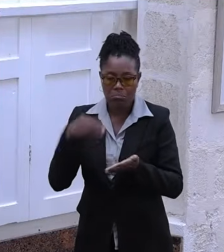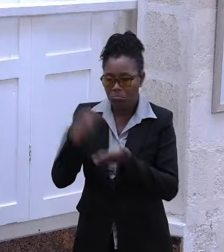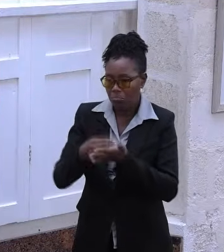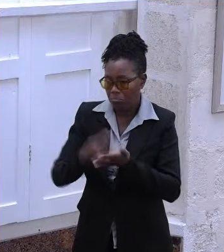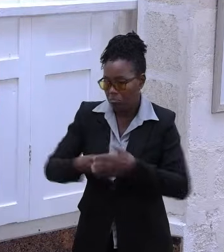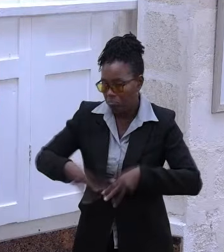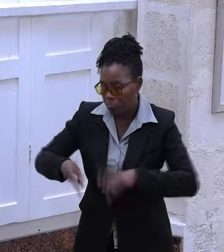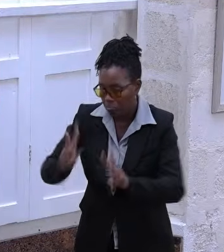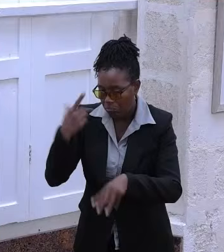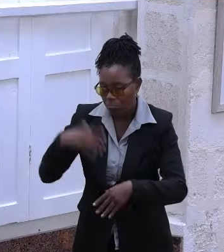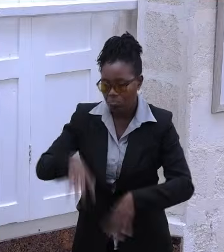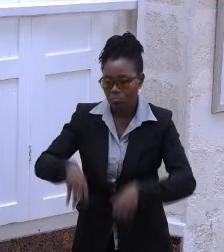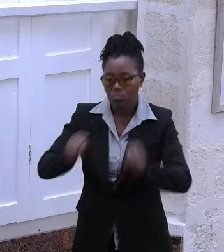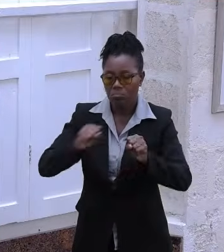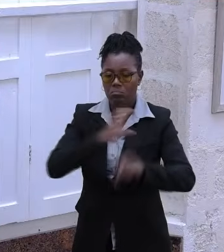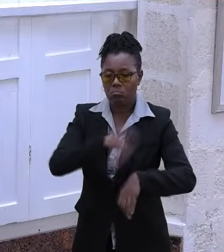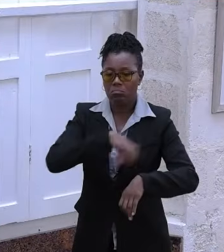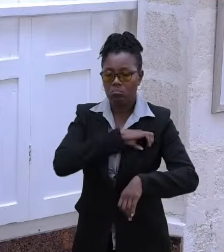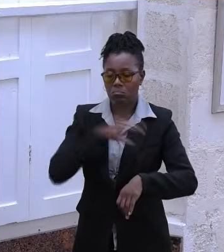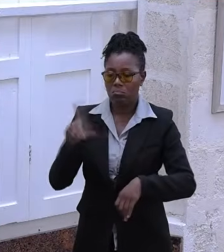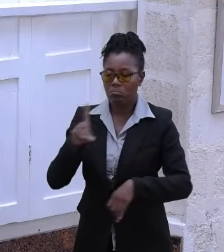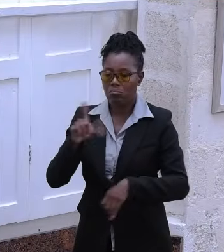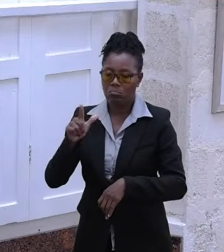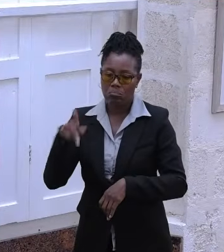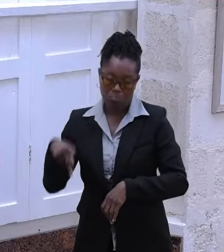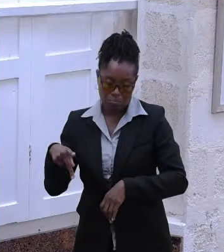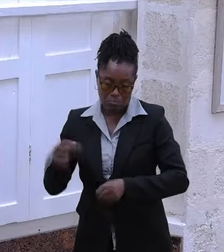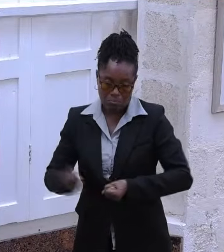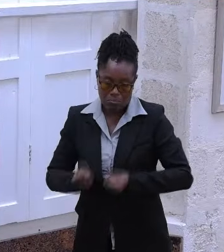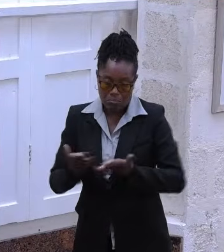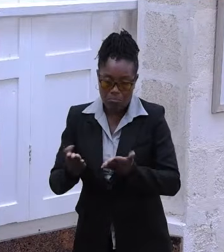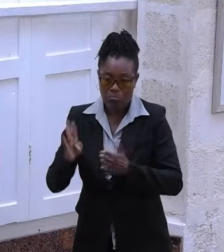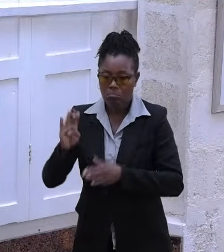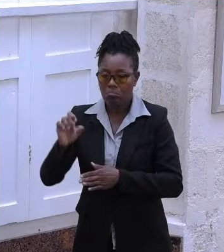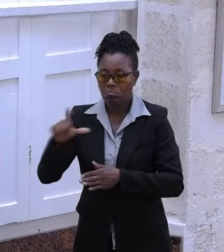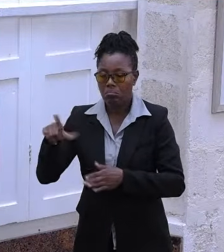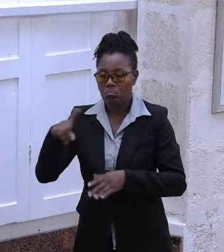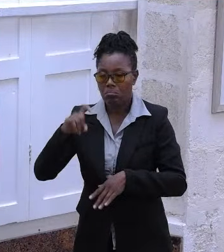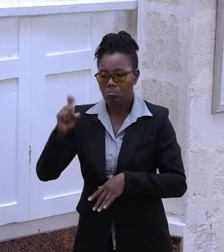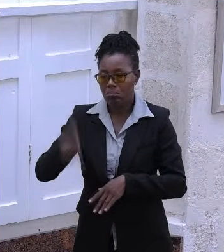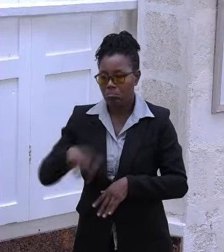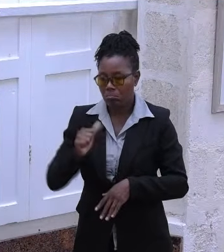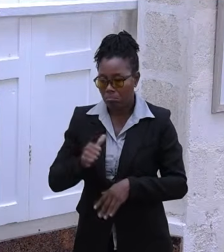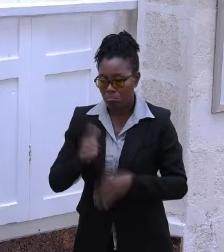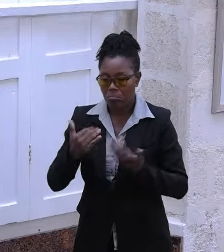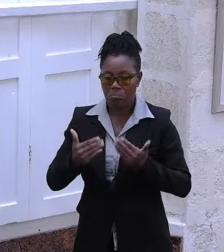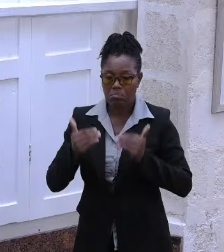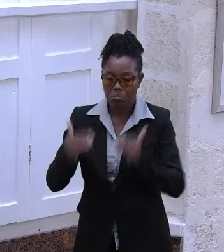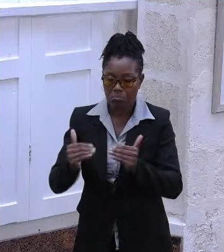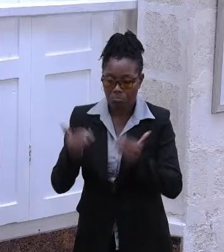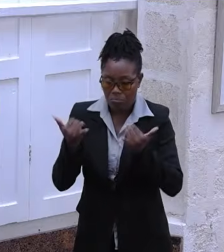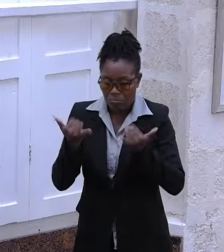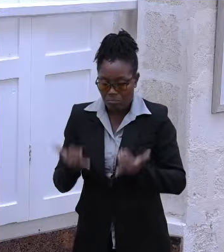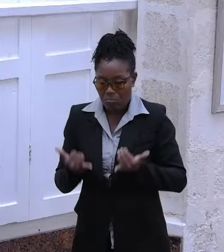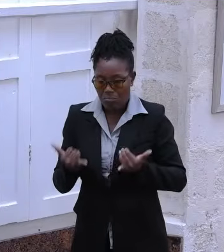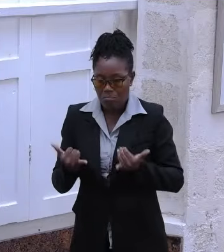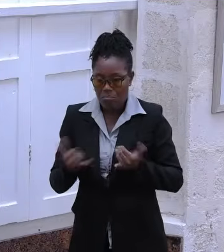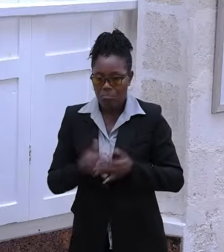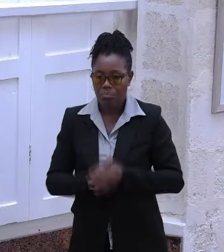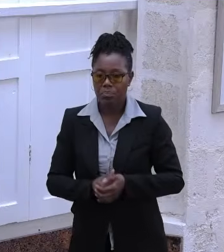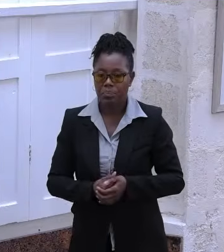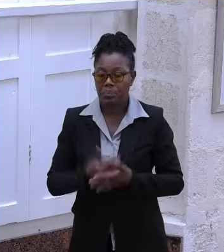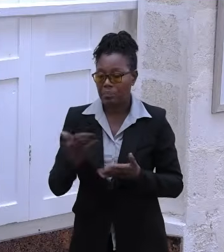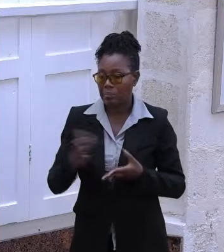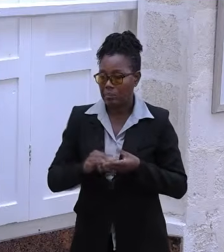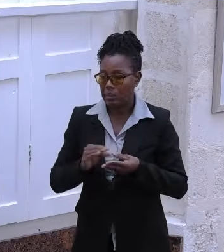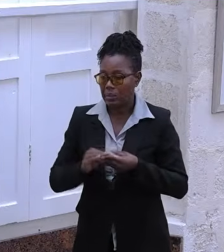And the Democratic Labour Party submits the bill should not proceed in the current form and warns that well-rated